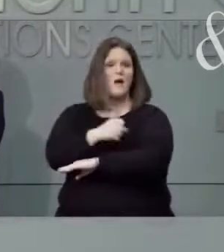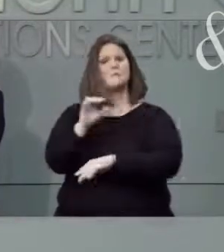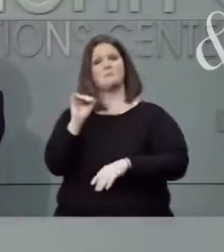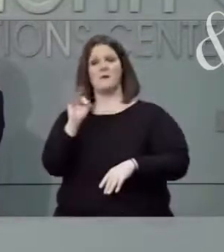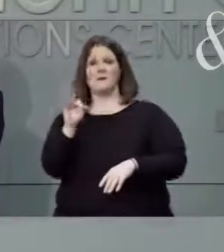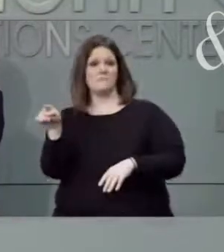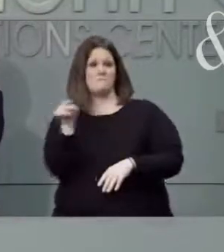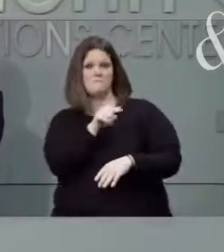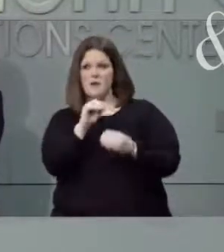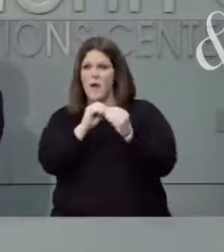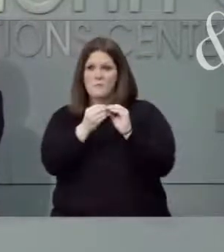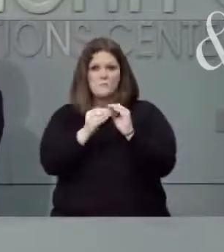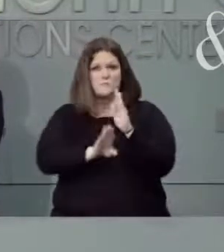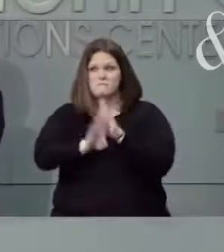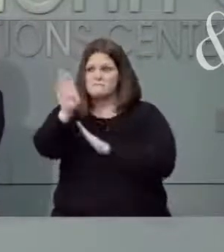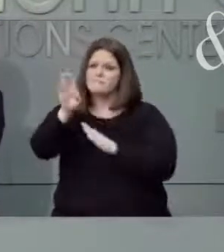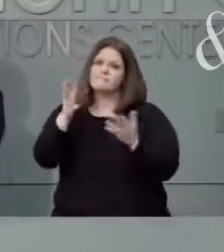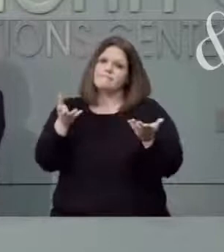question, please.